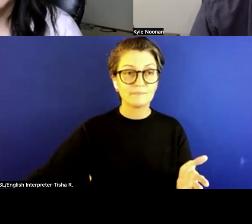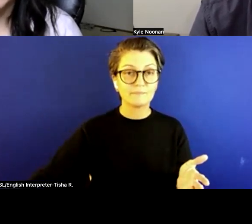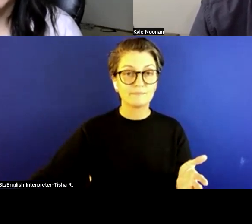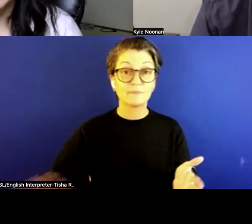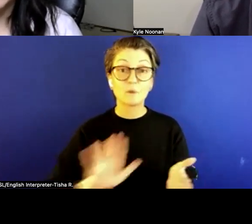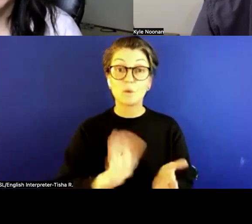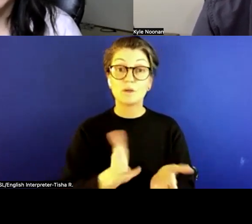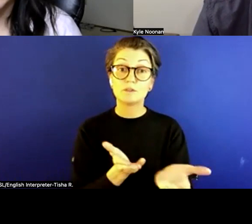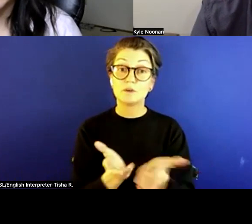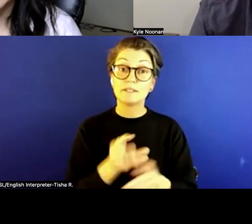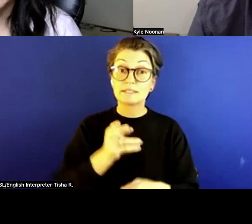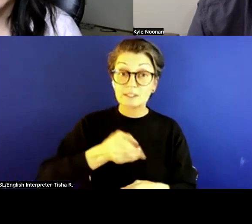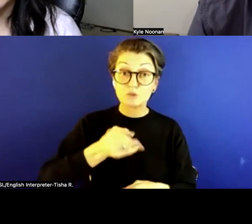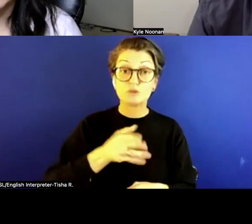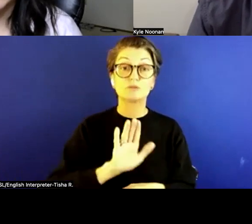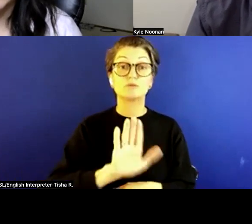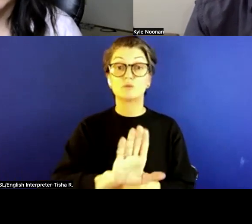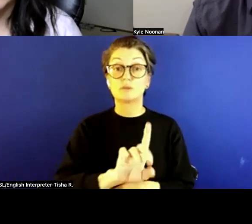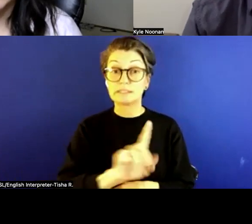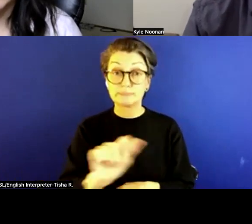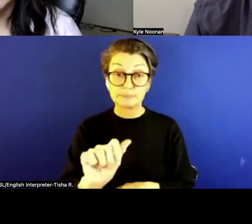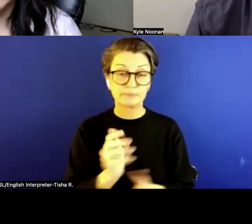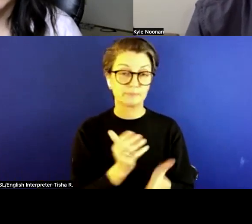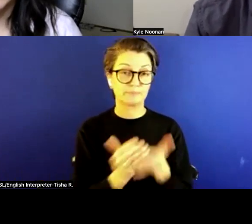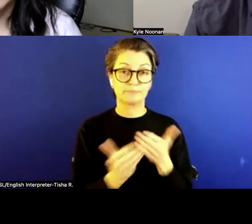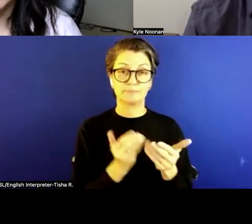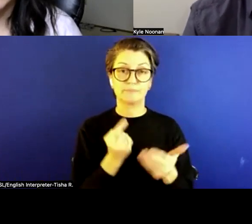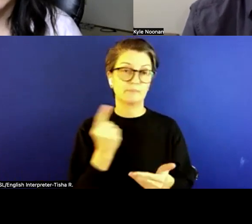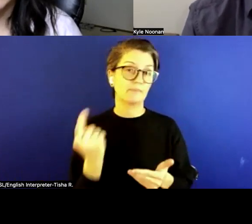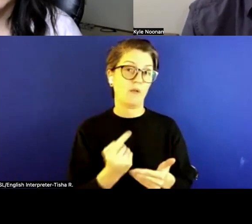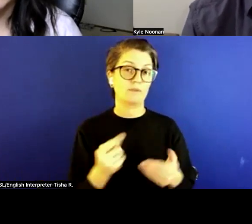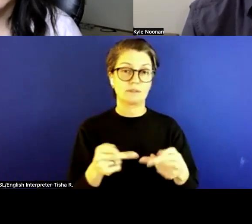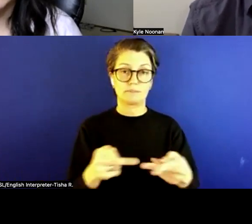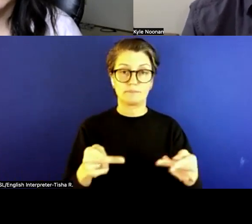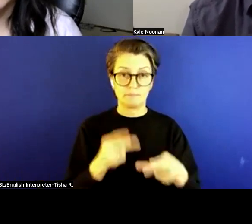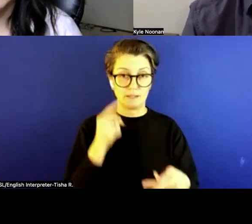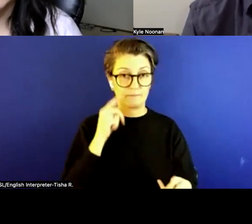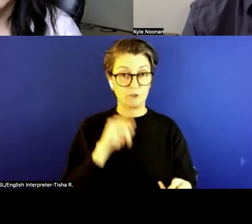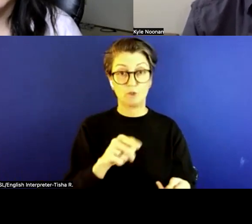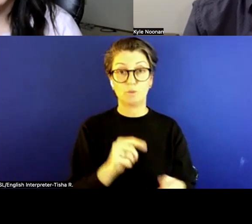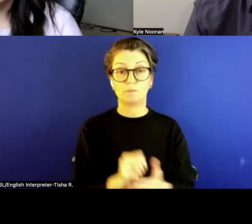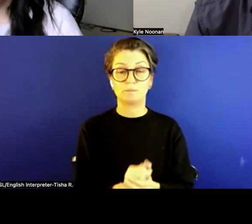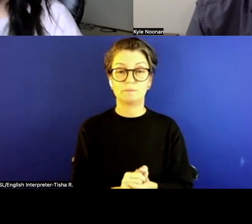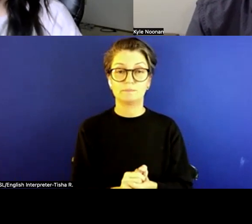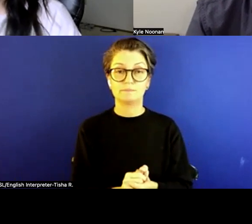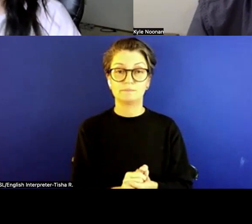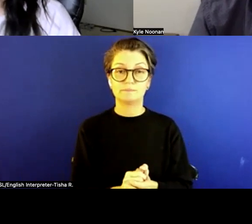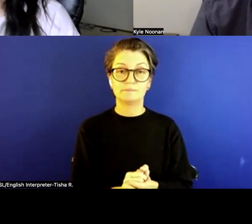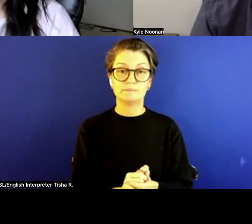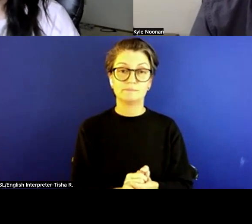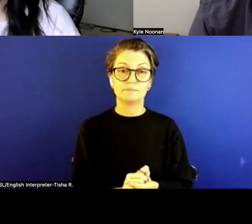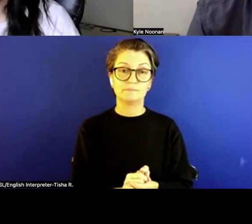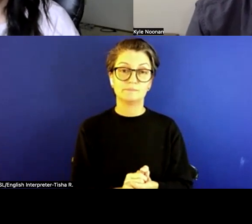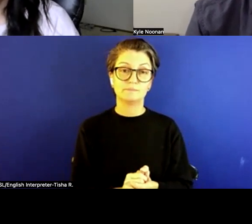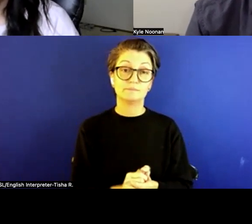matter what your disability, there is always a place for you. Sometimes it's not always where